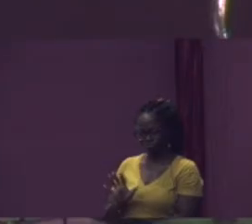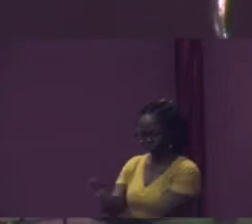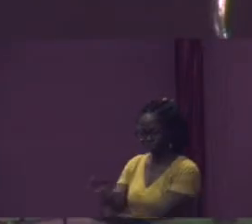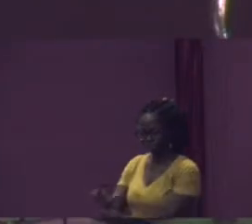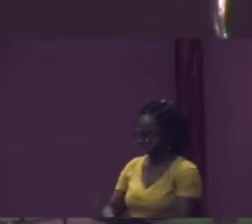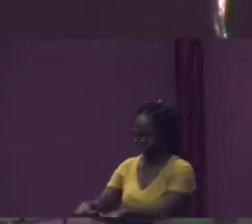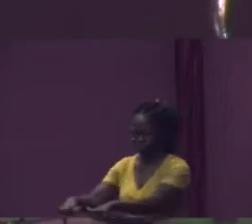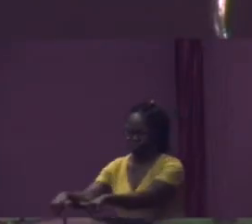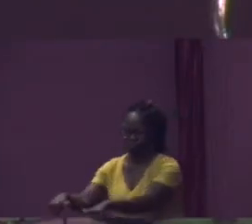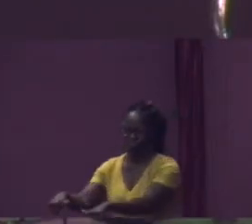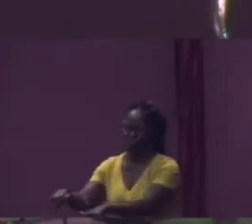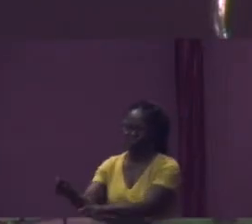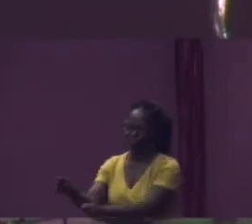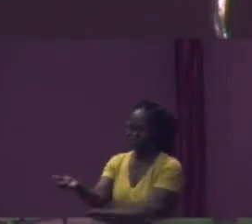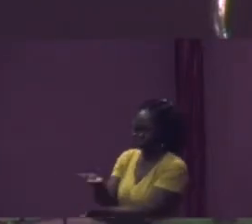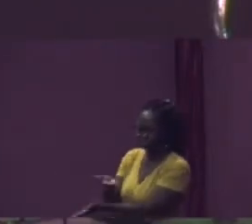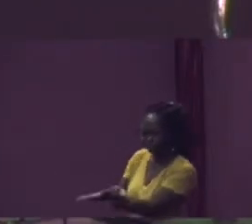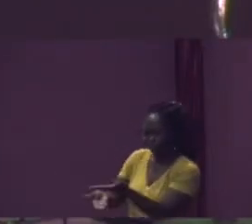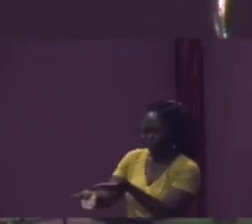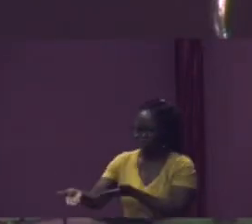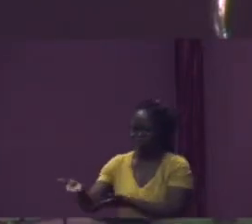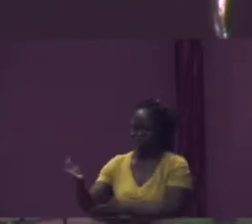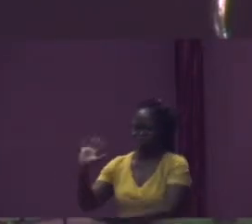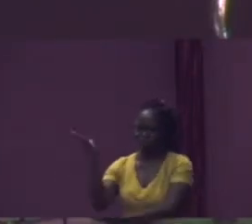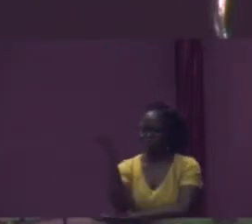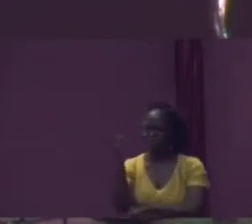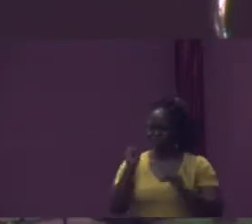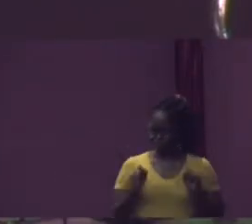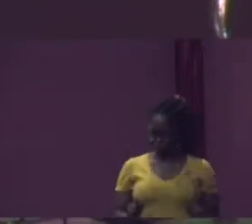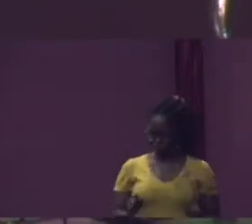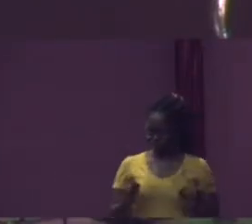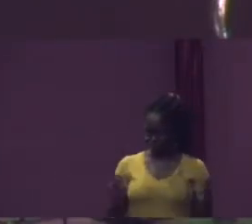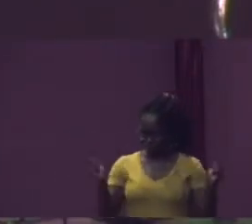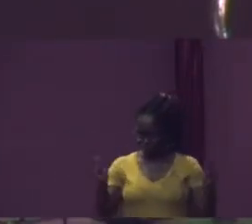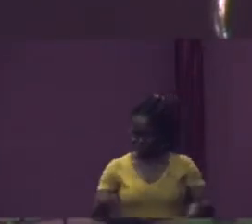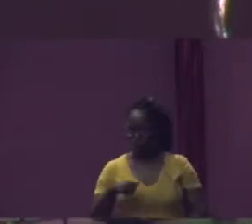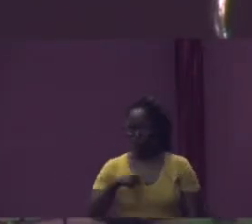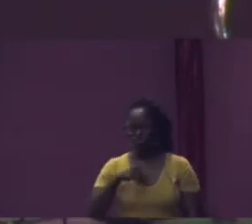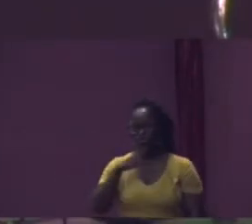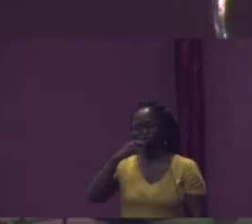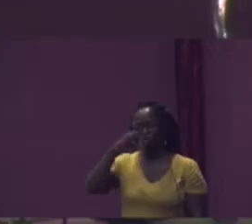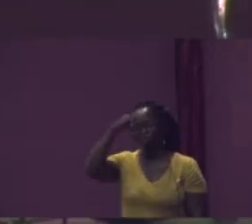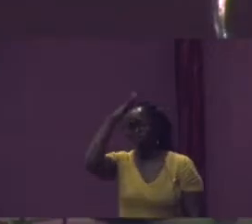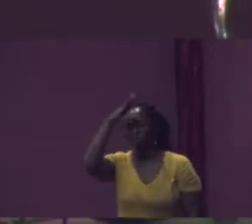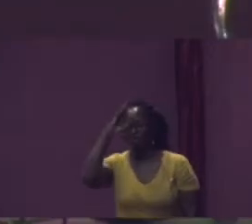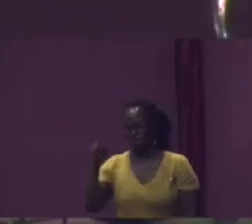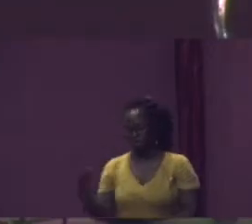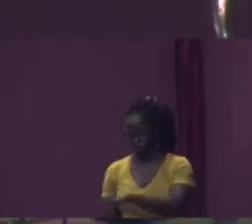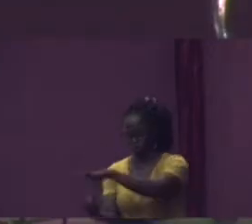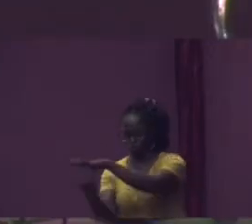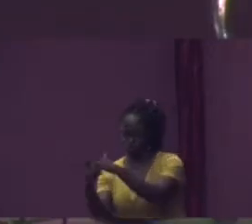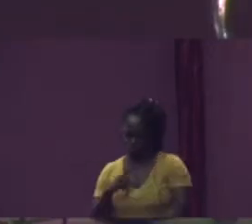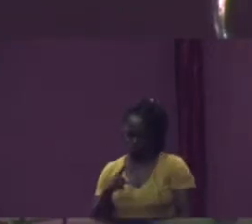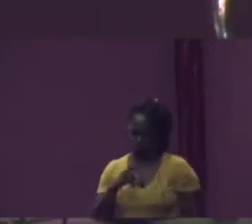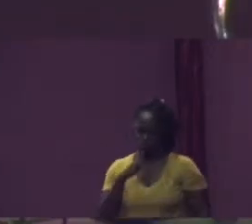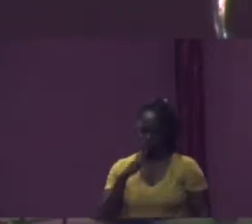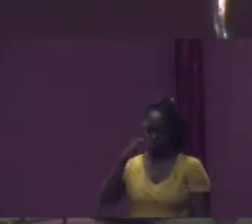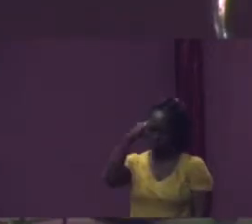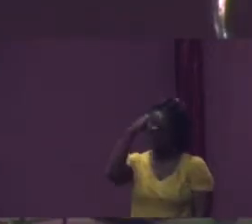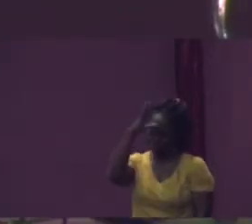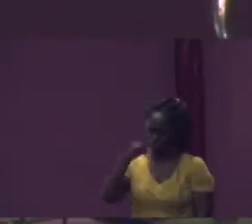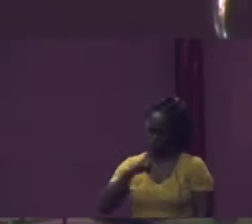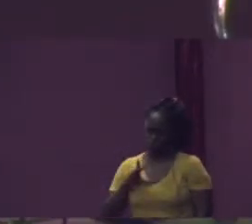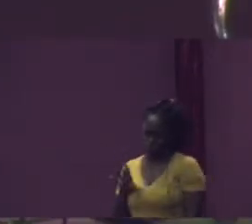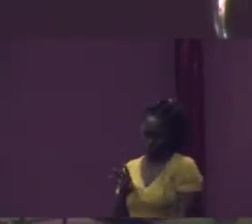extent. They had access to higher knowledge, operated within licensed institutions, and were allied with science and